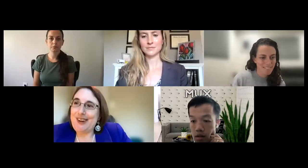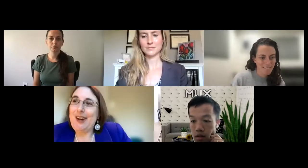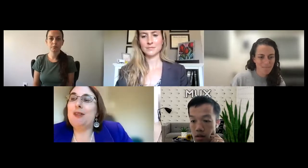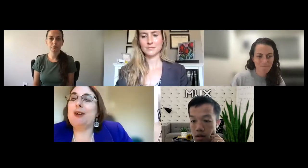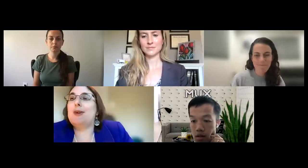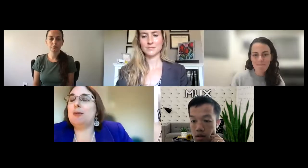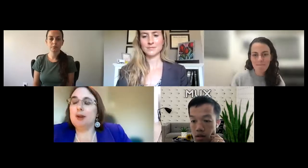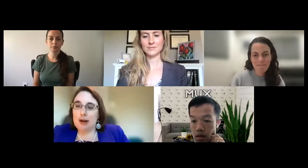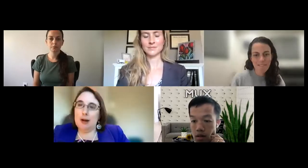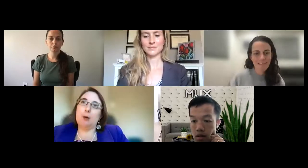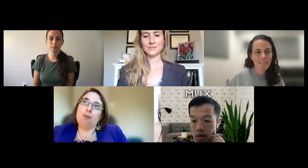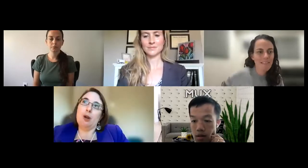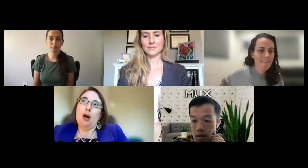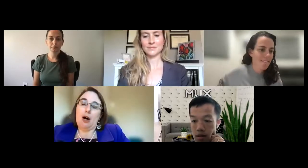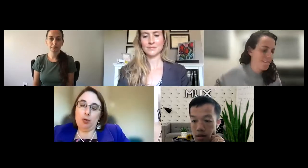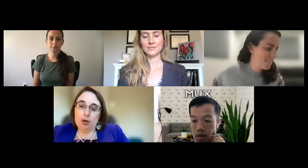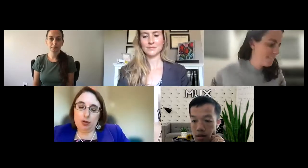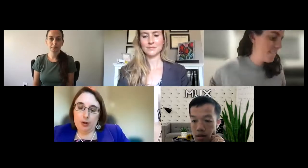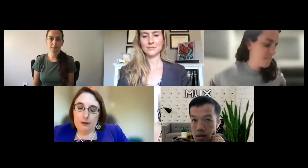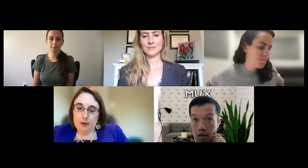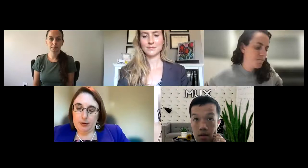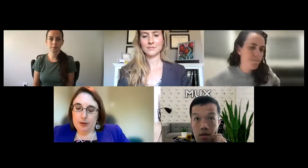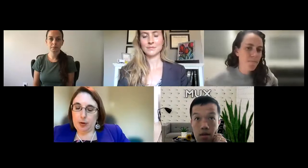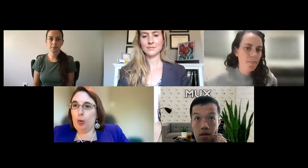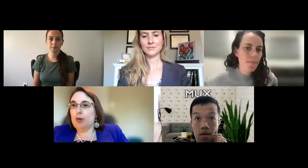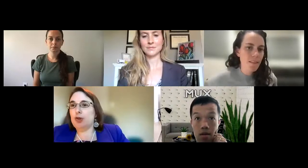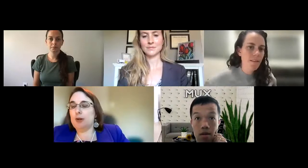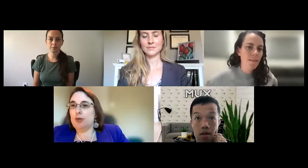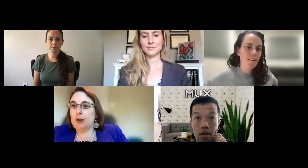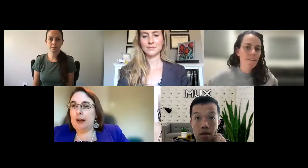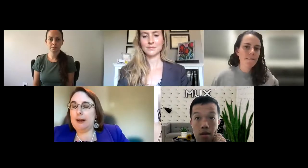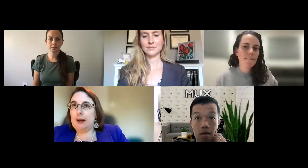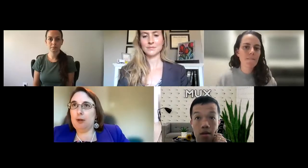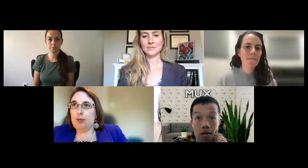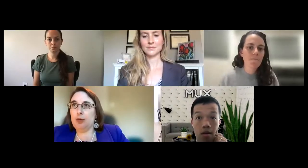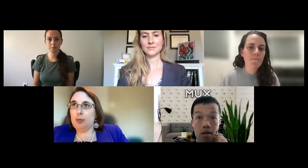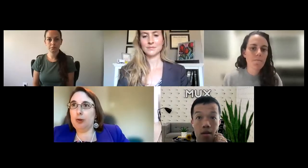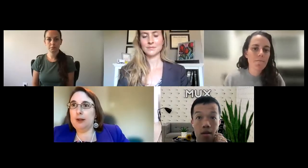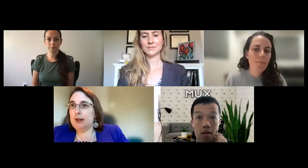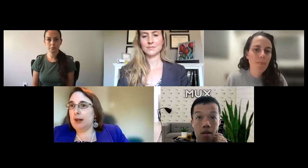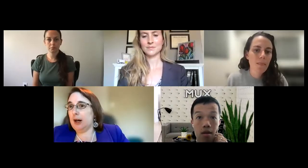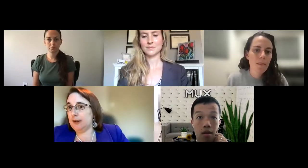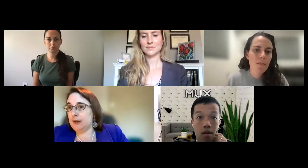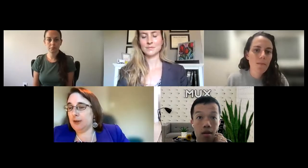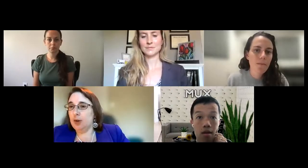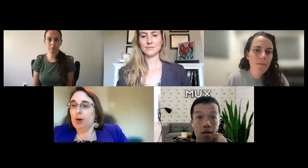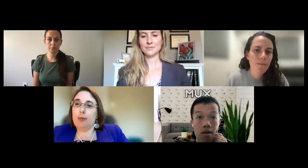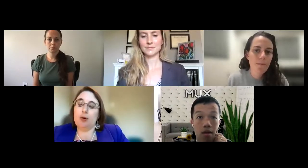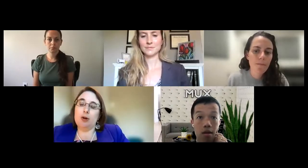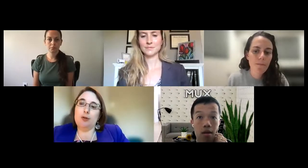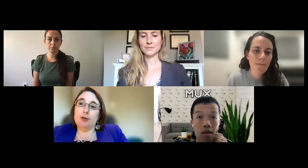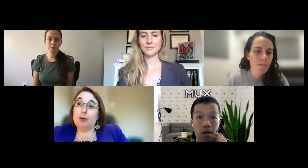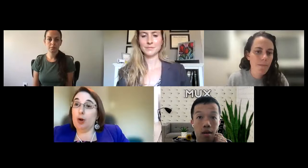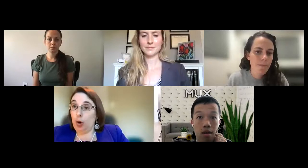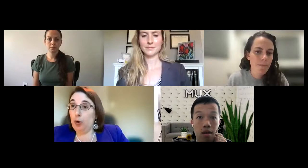All right. Thank you, Emily. I really enjoyed this particular questions, and to put it in context